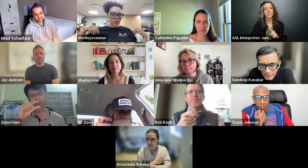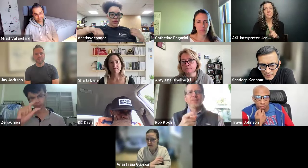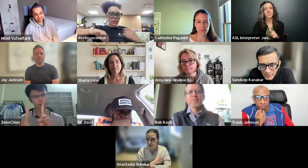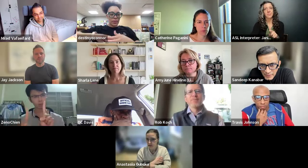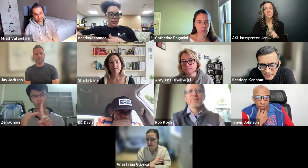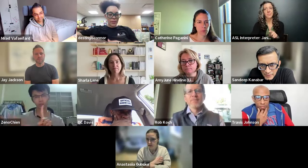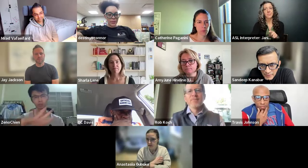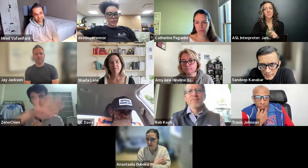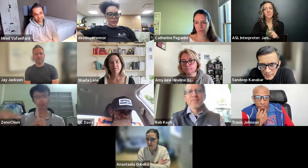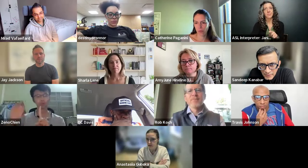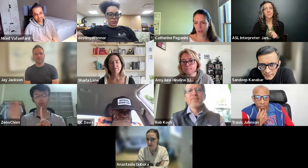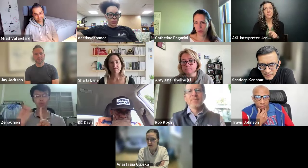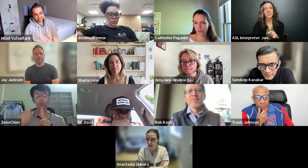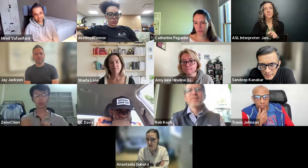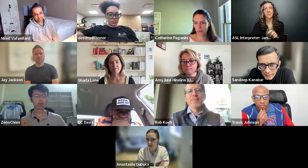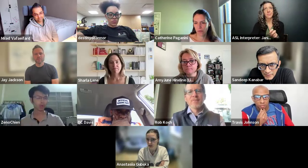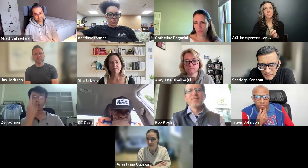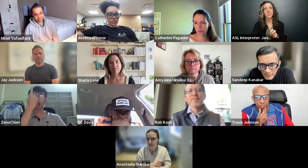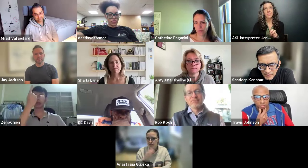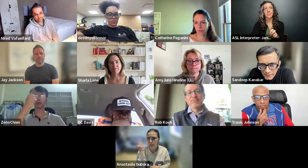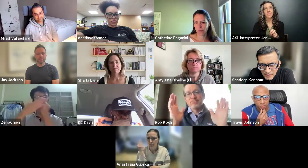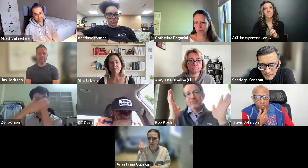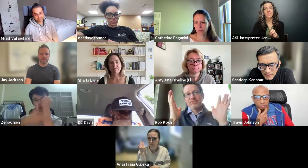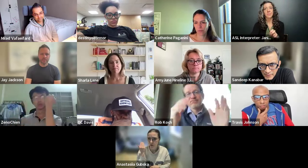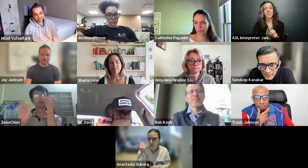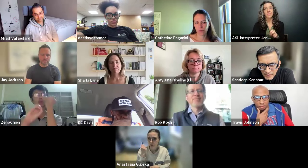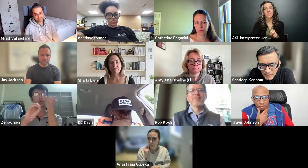couple of deaf people there, but a very small number.